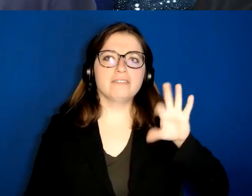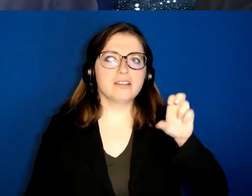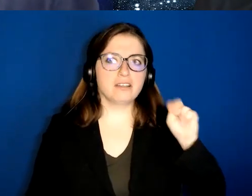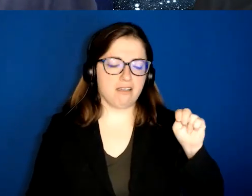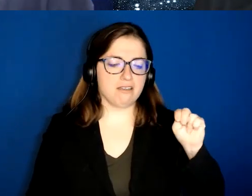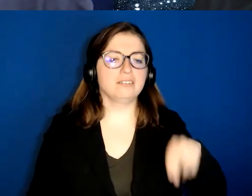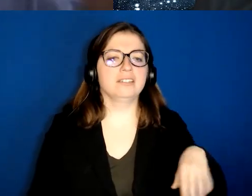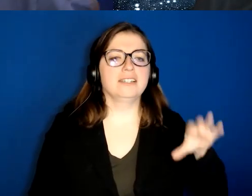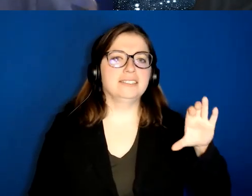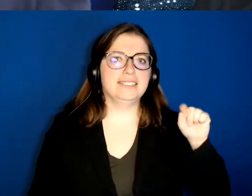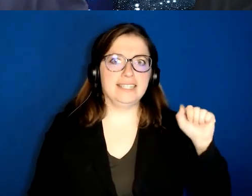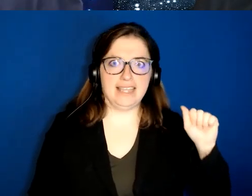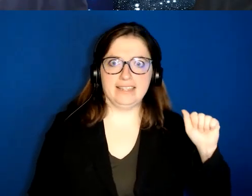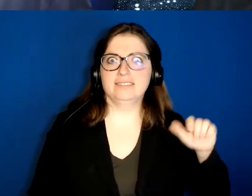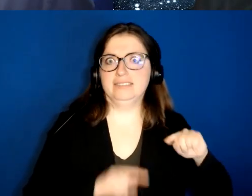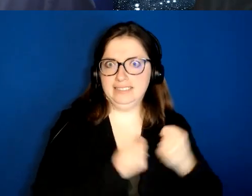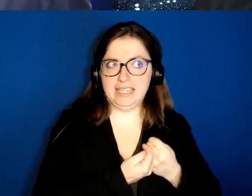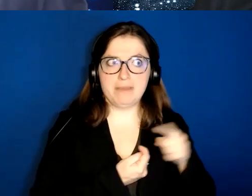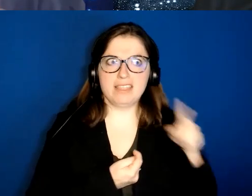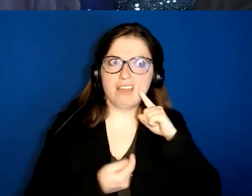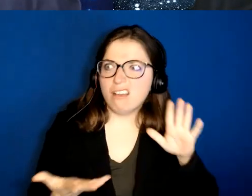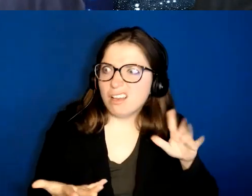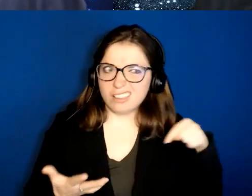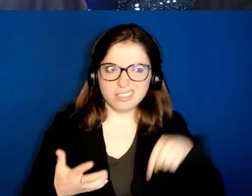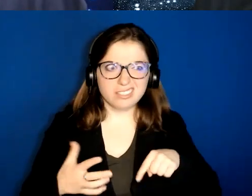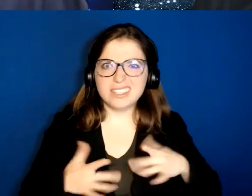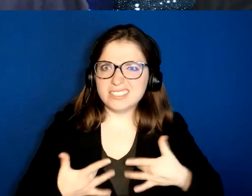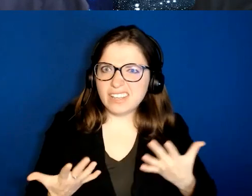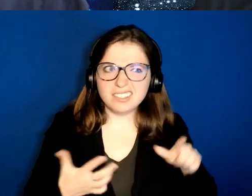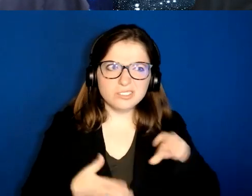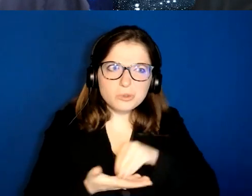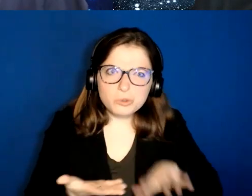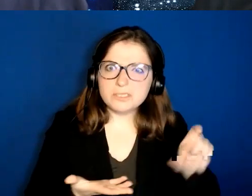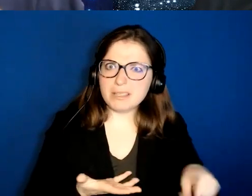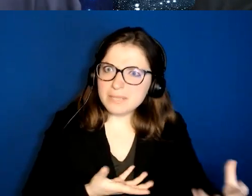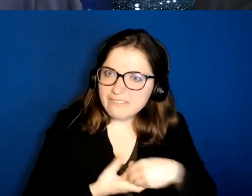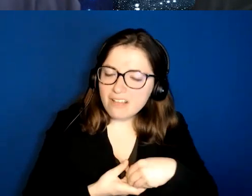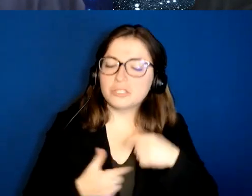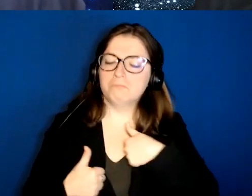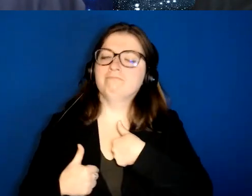and 2007, said, we got to get students involved in this. But anyway, I've been involved in that club.